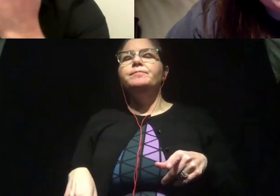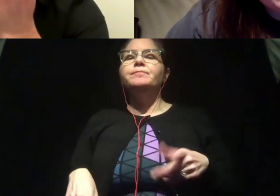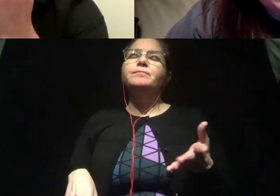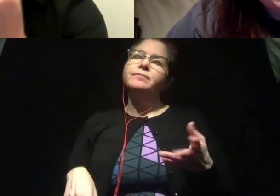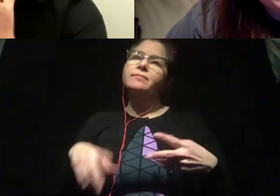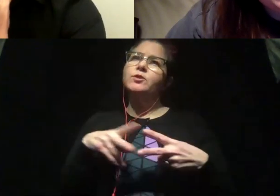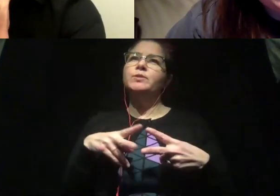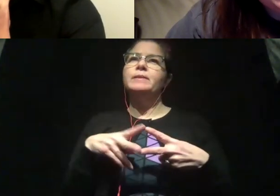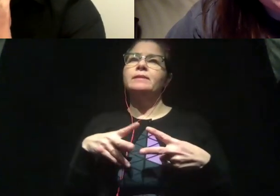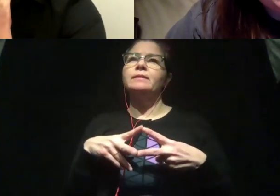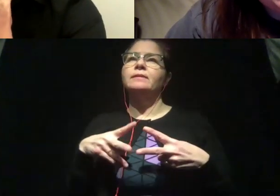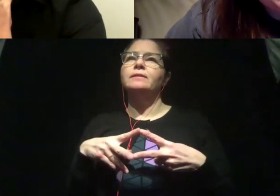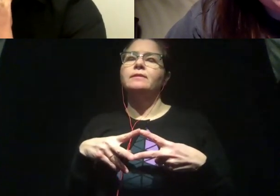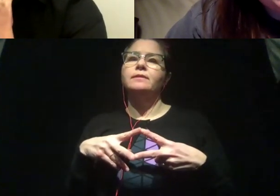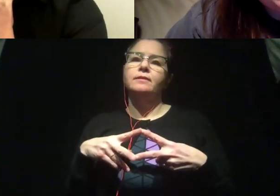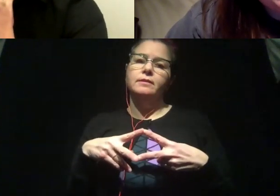of things.